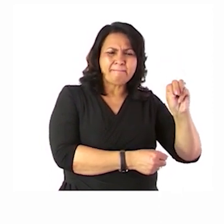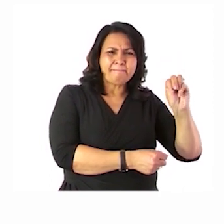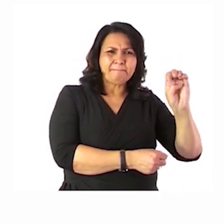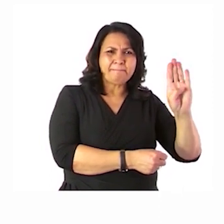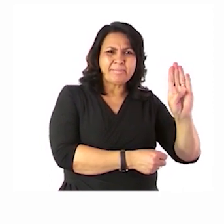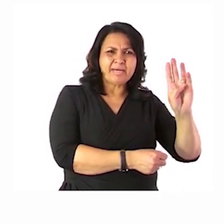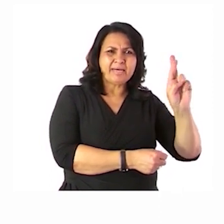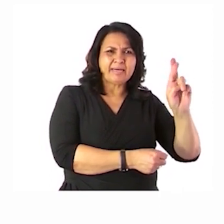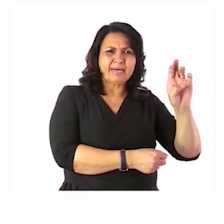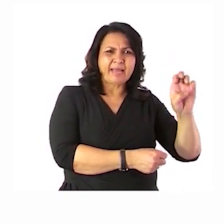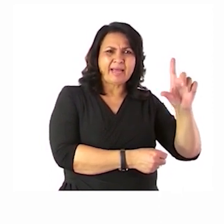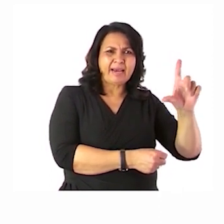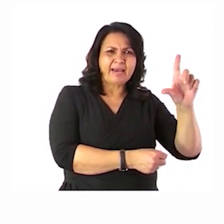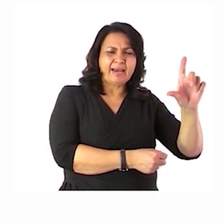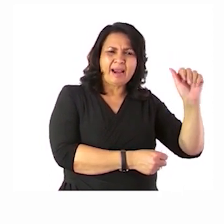N,